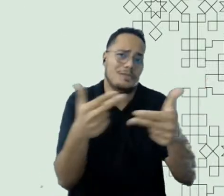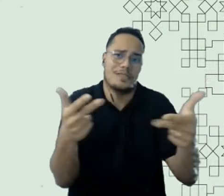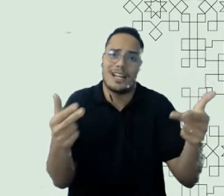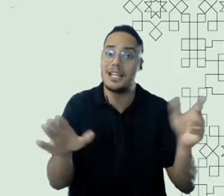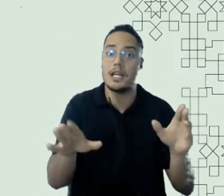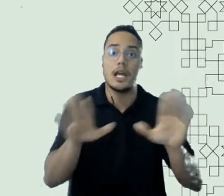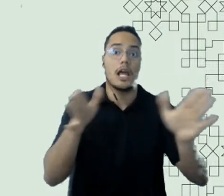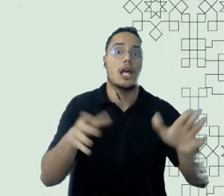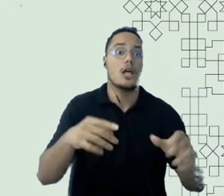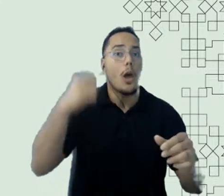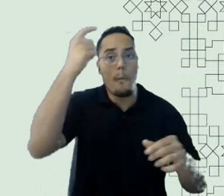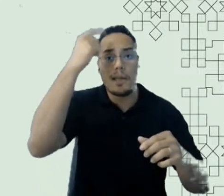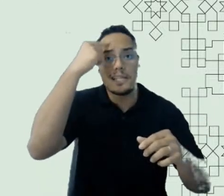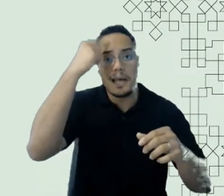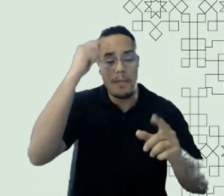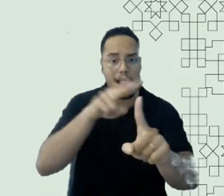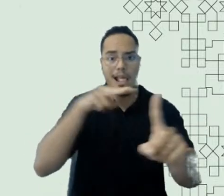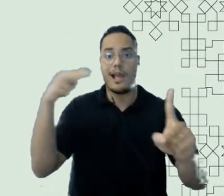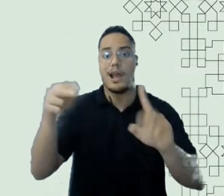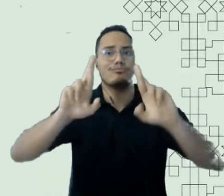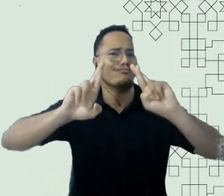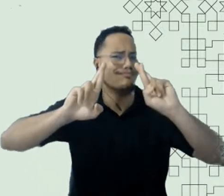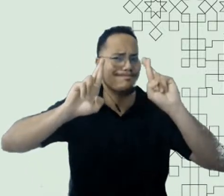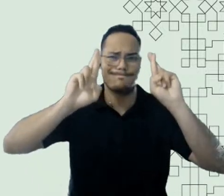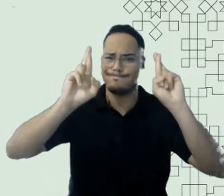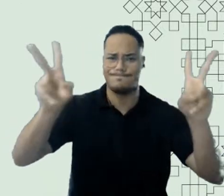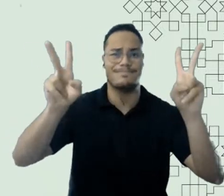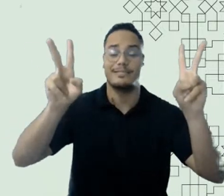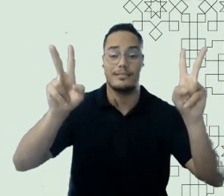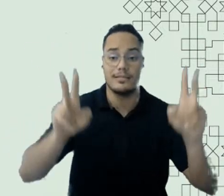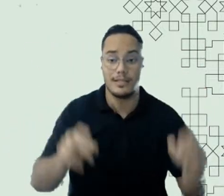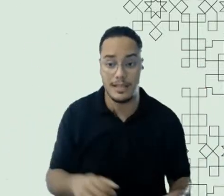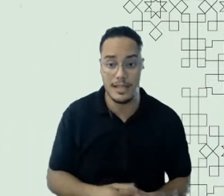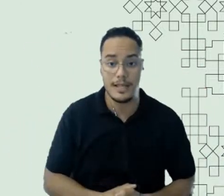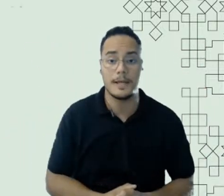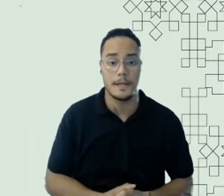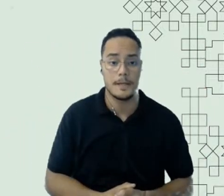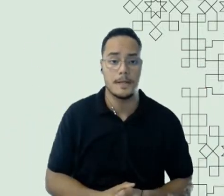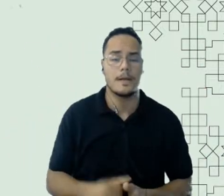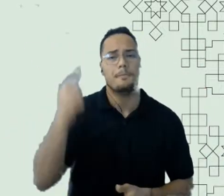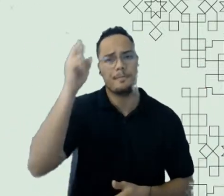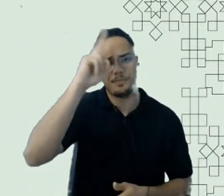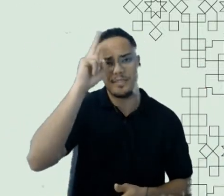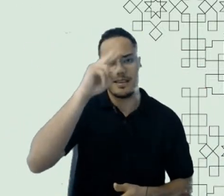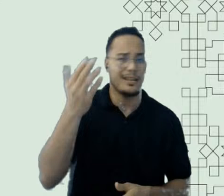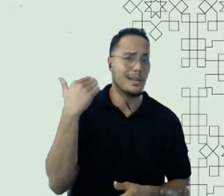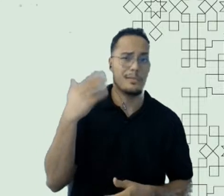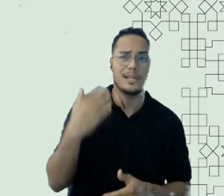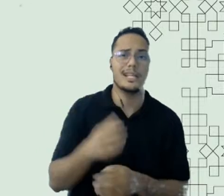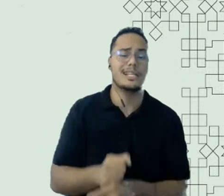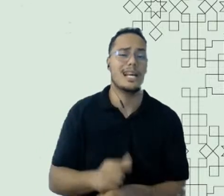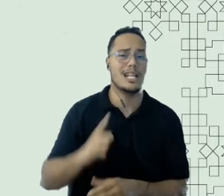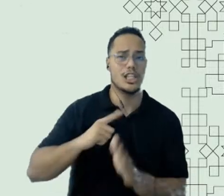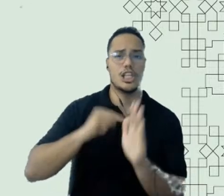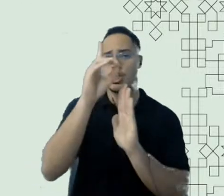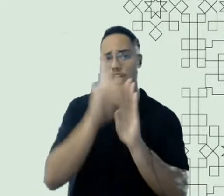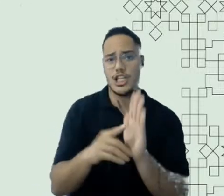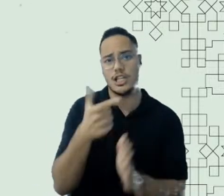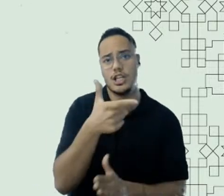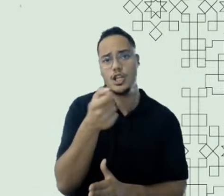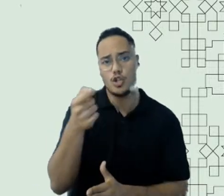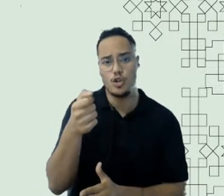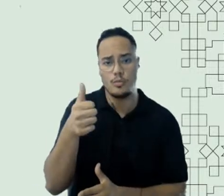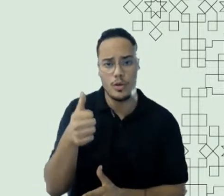when the 2001 directive was discussed, it started in 1997, was